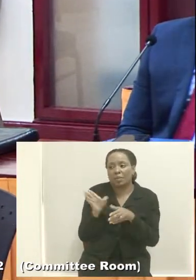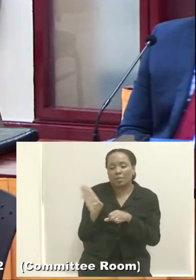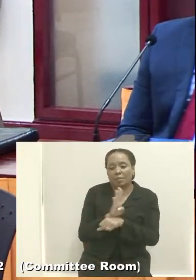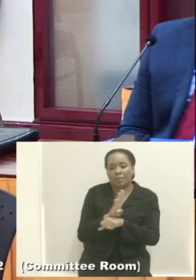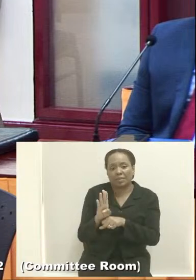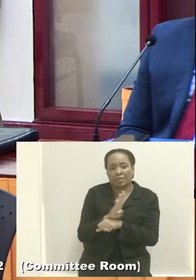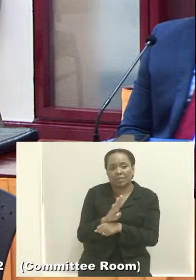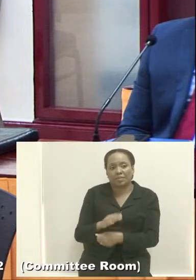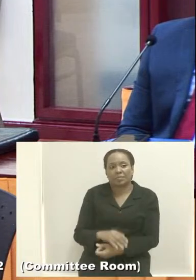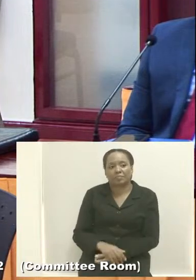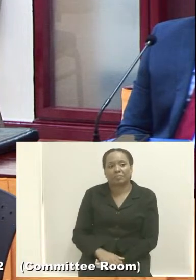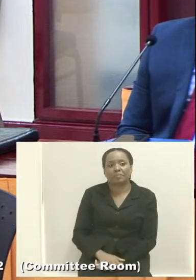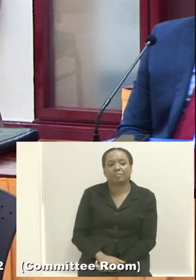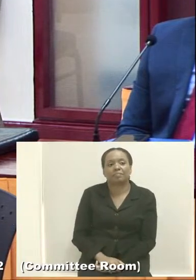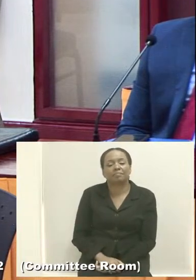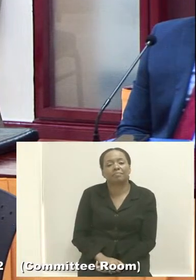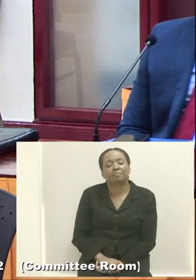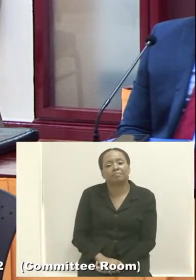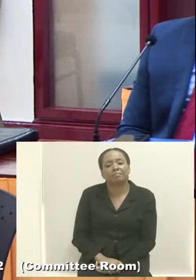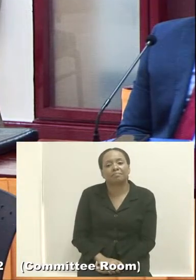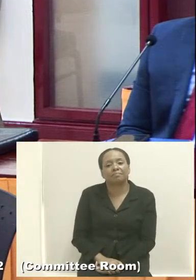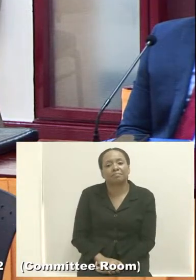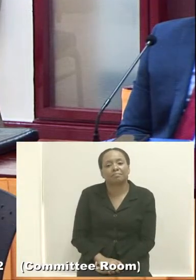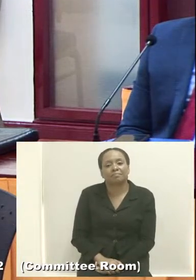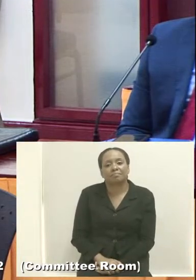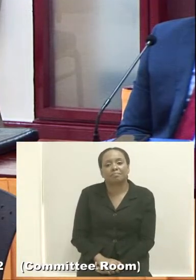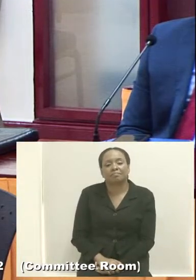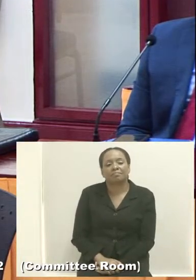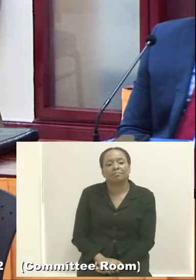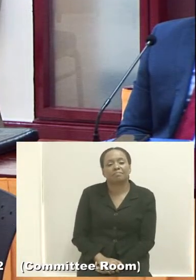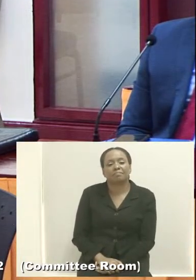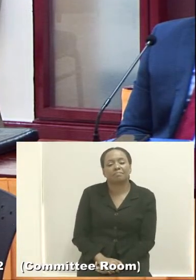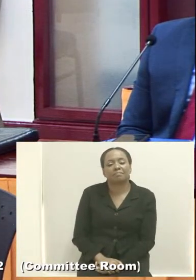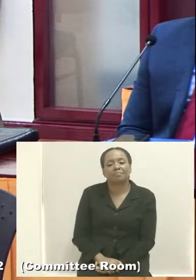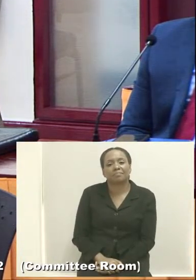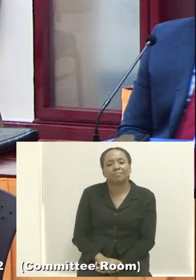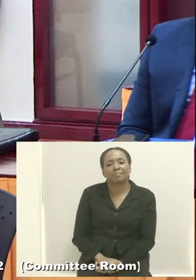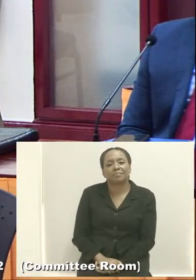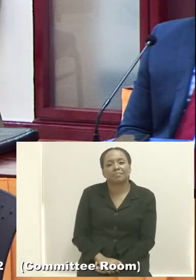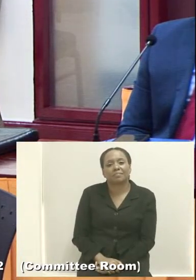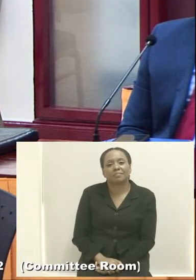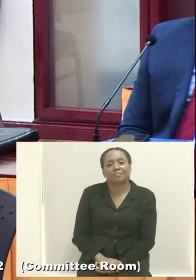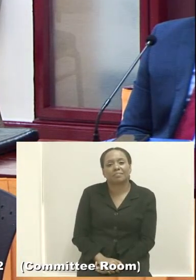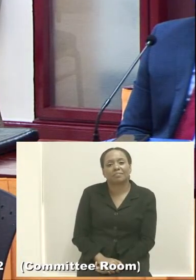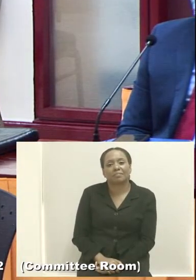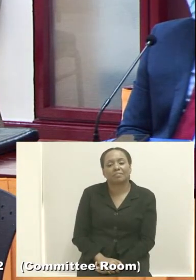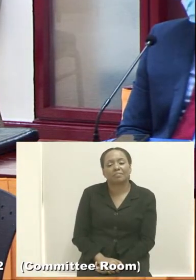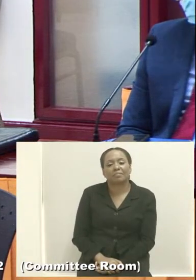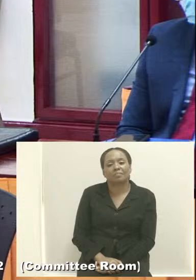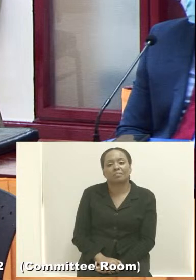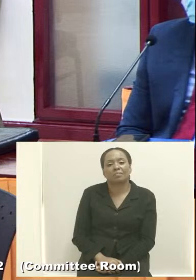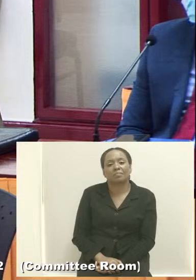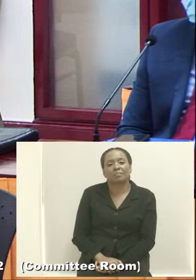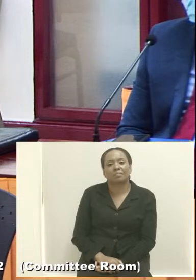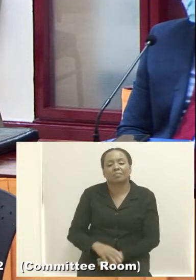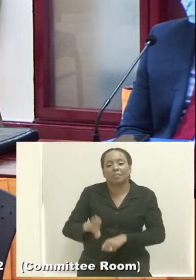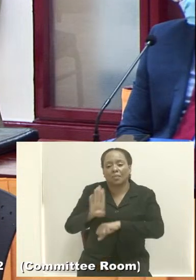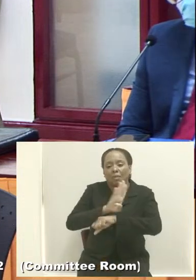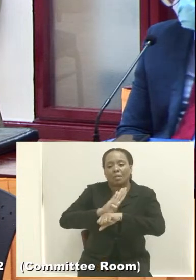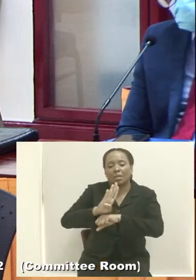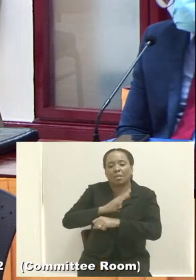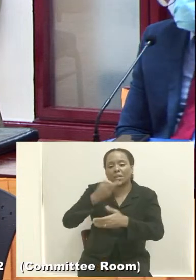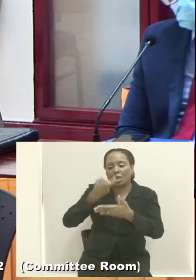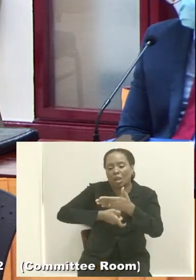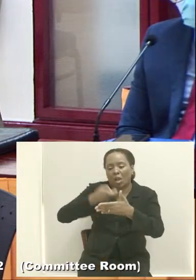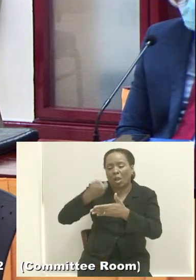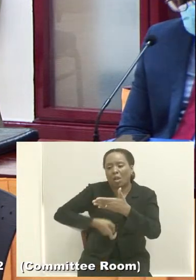Prices in Barbados are challenging things, and most of us who have studied these things know